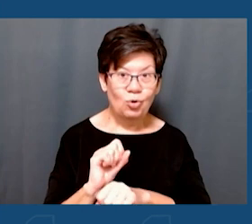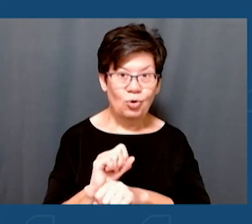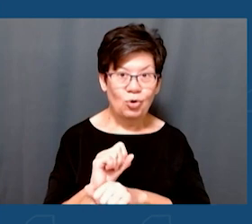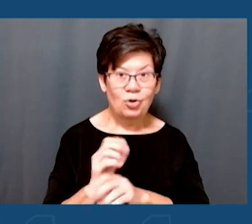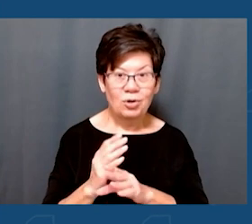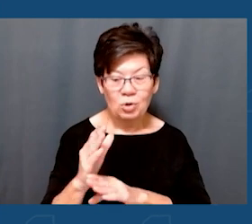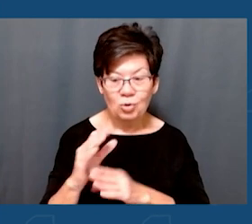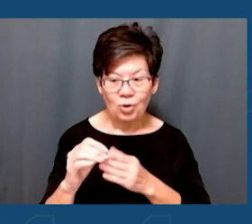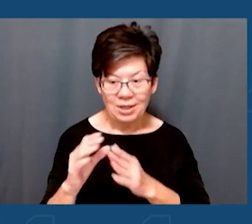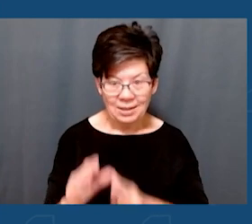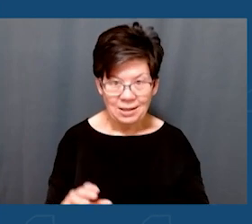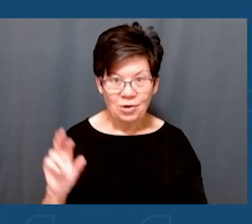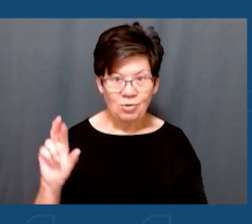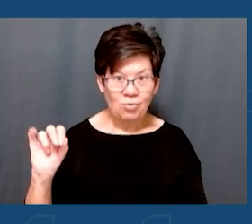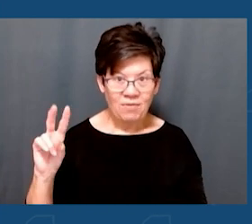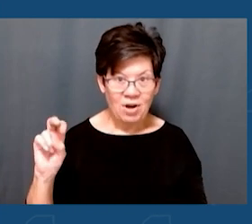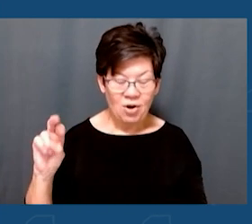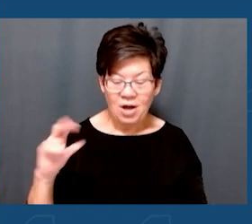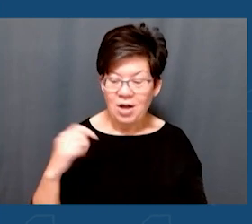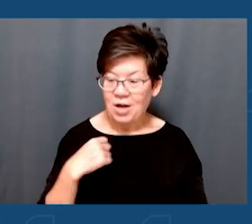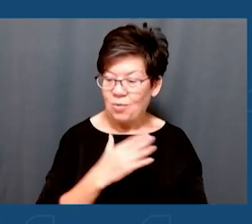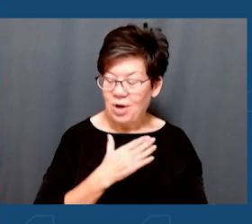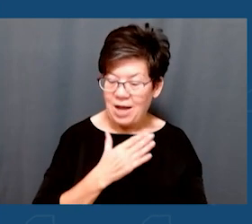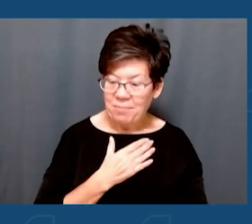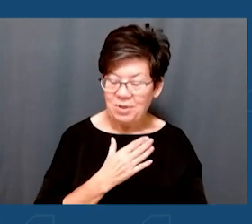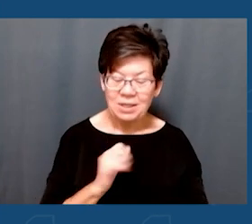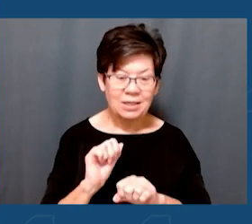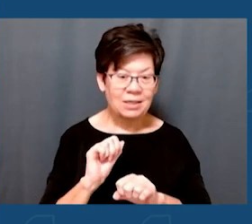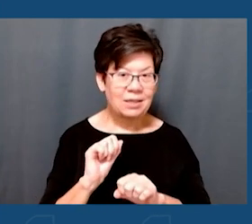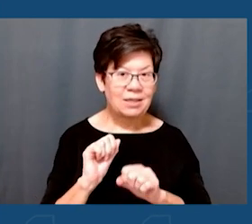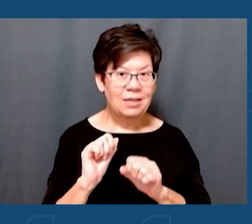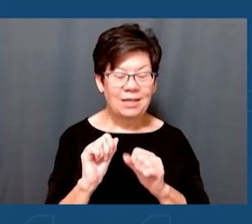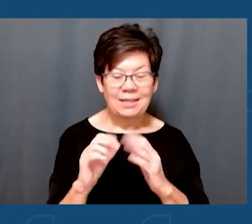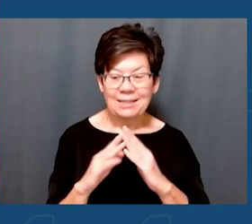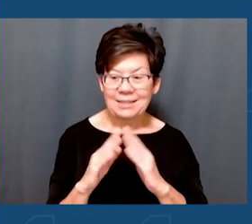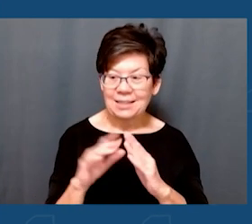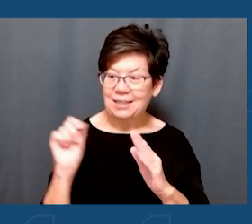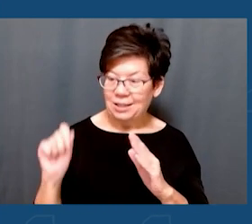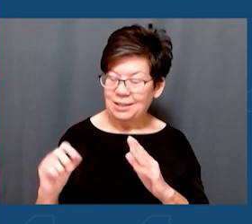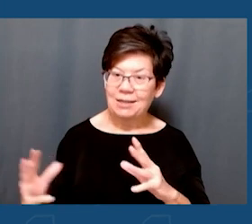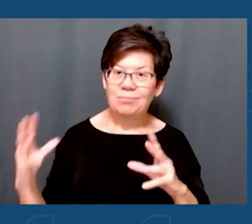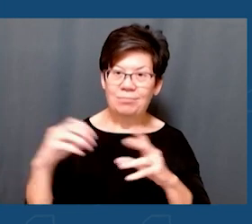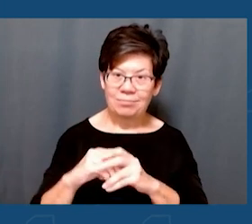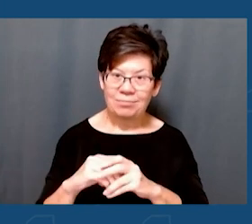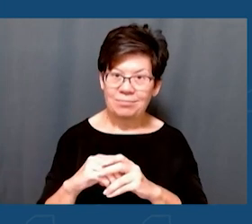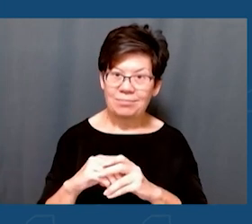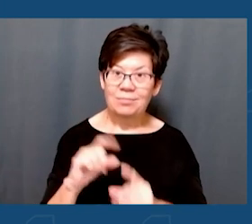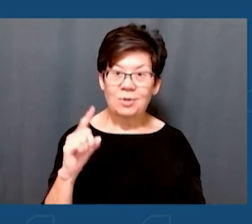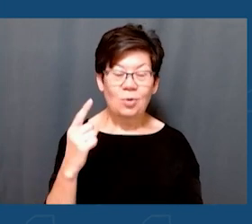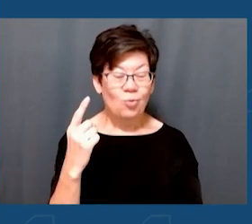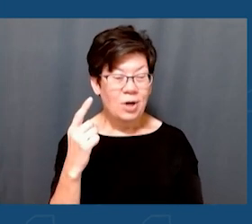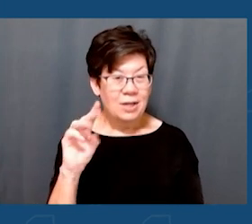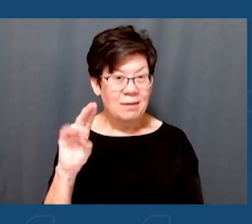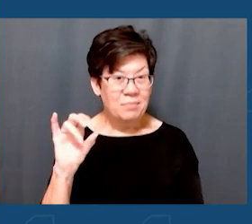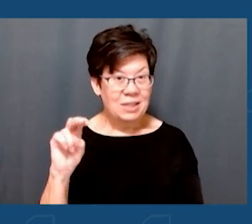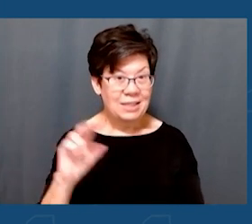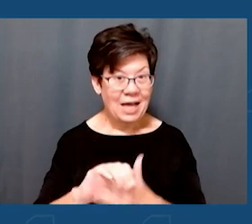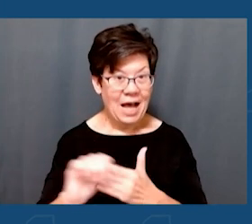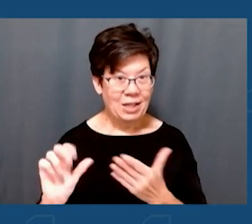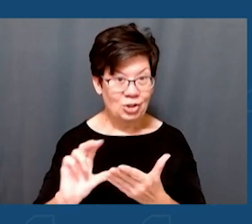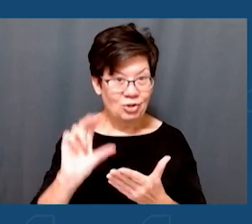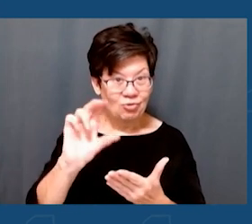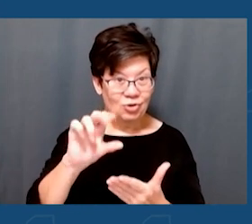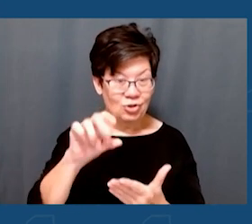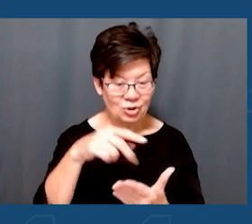Rivera. We're very pleased that the city is able to contribute $1 million to this project